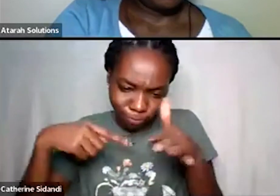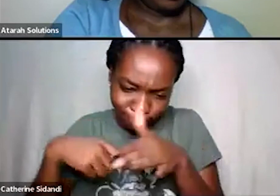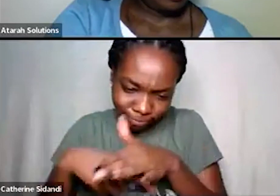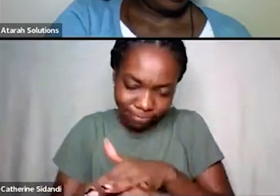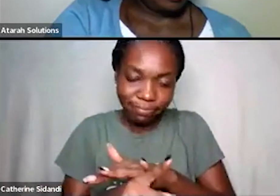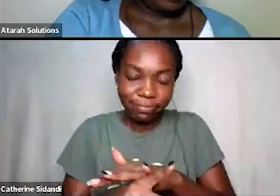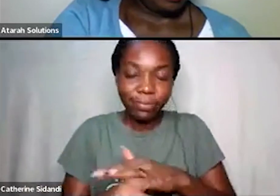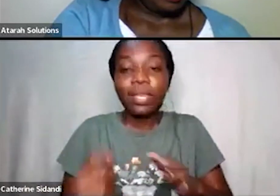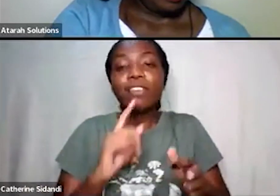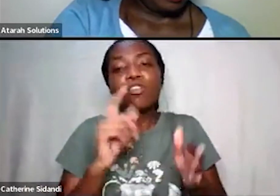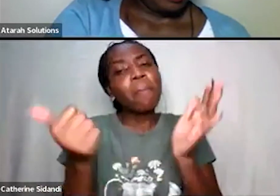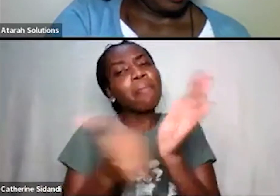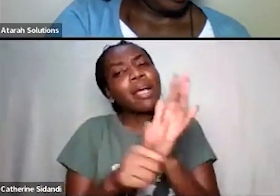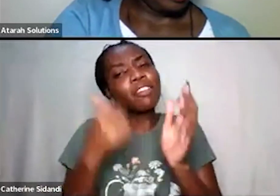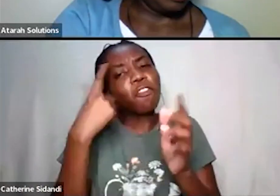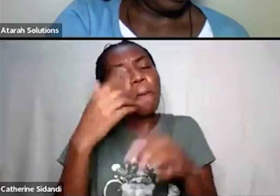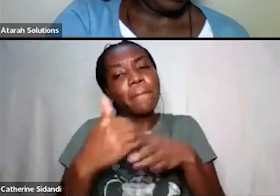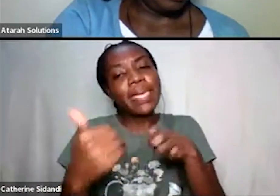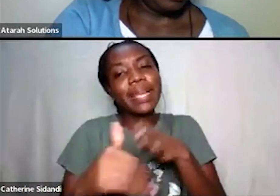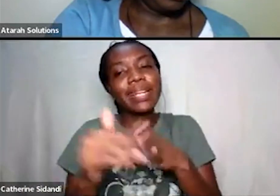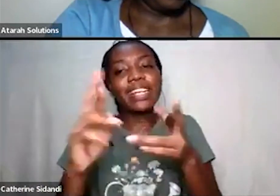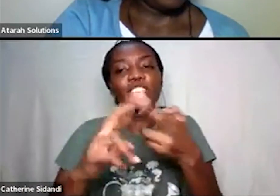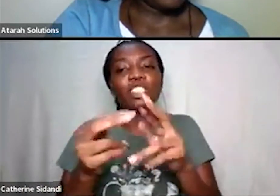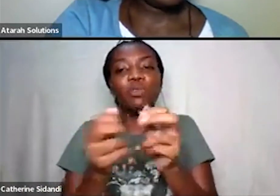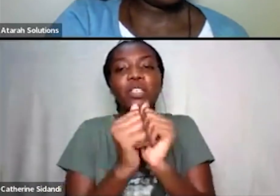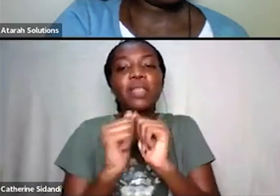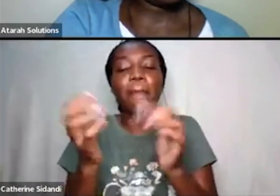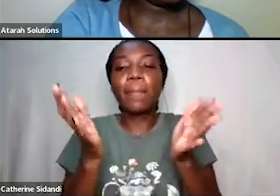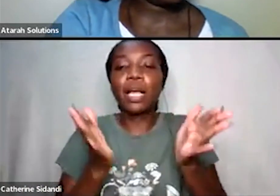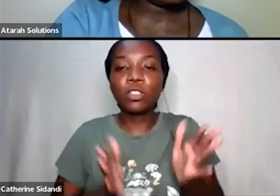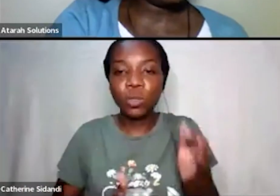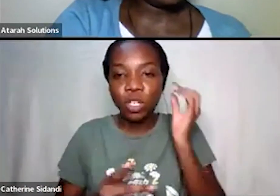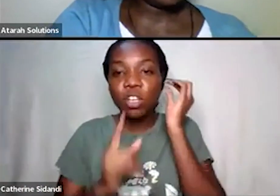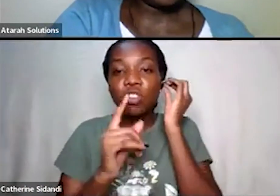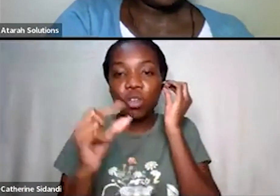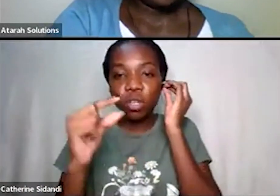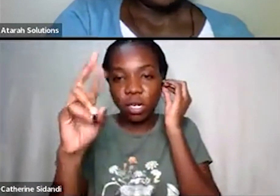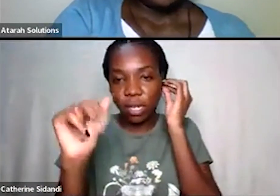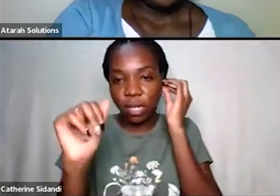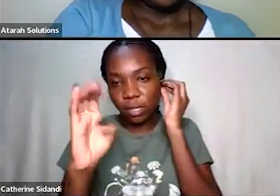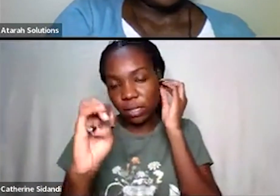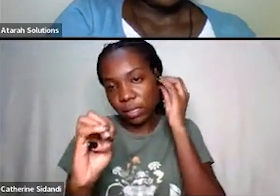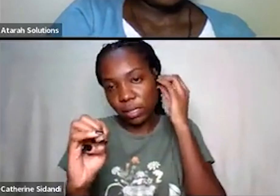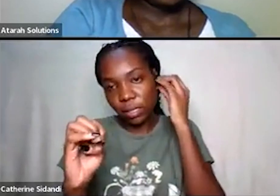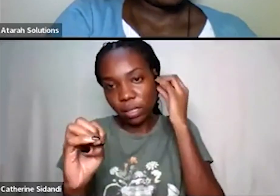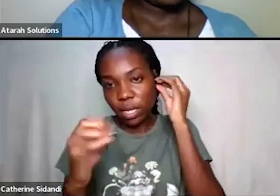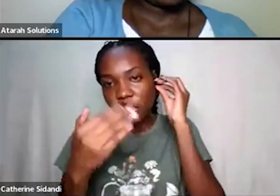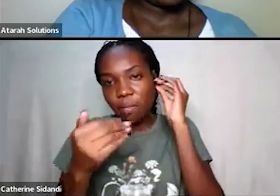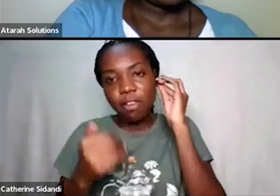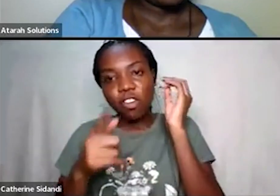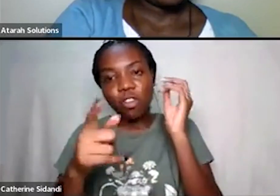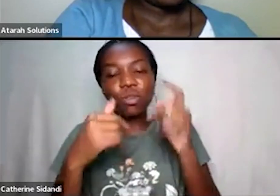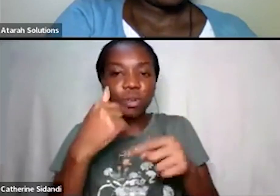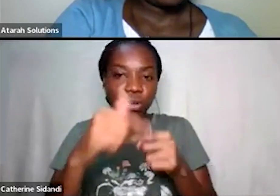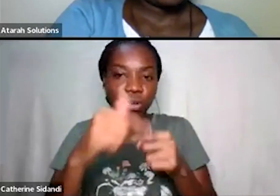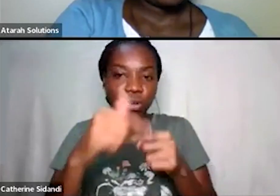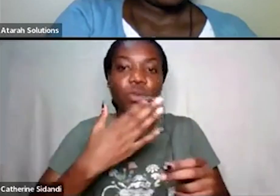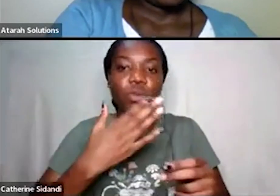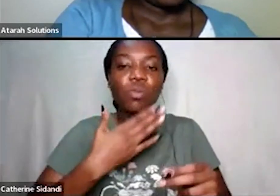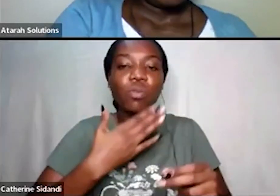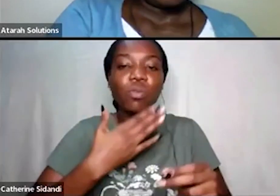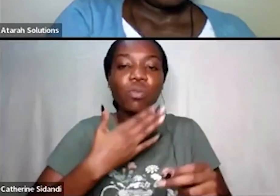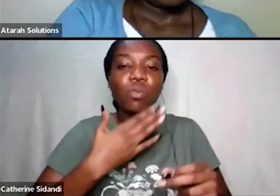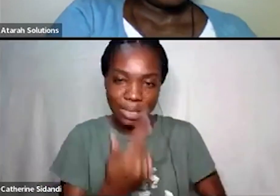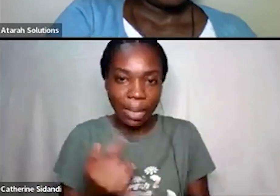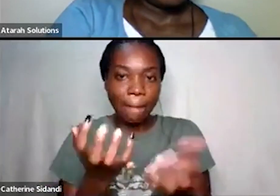a matter of building a relationship with that person. So now, Grace, before we continue, I would also like to say that the businesses that